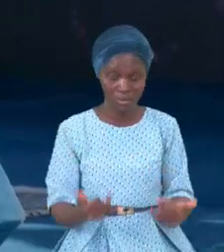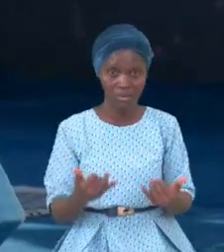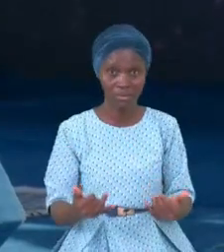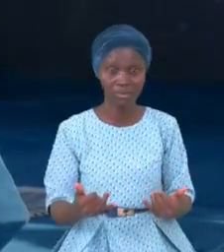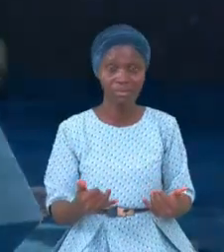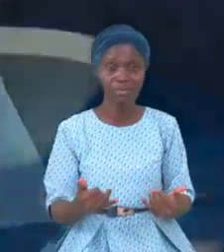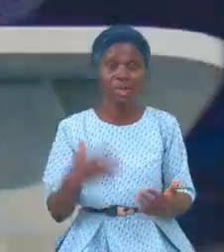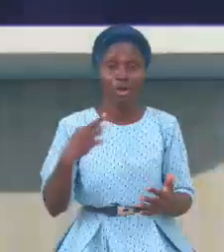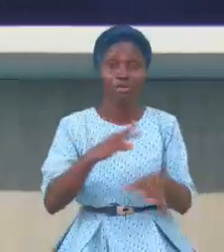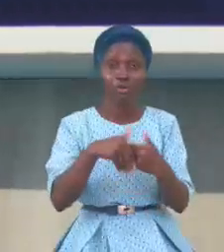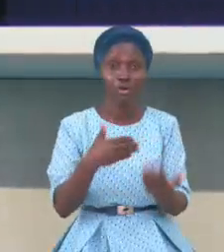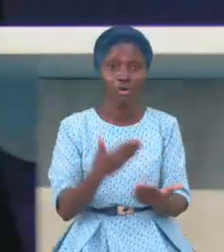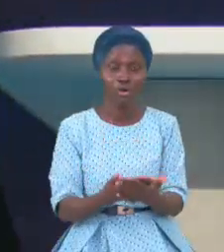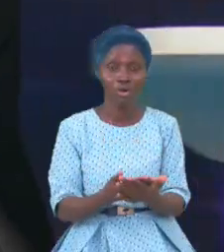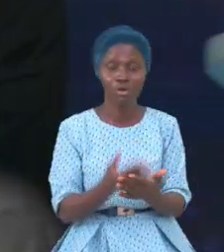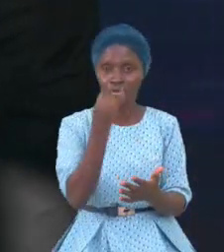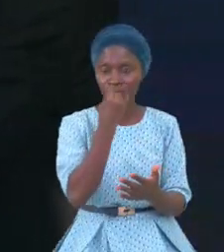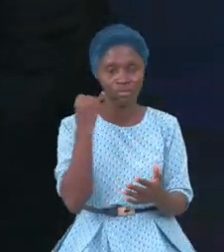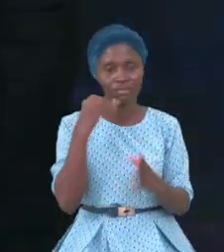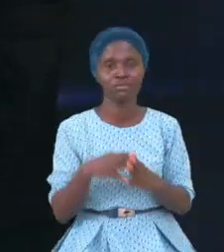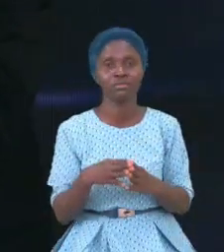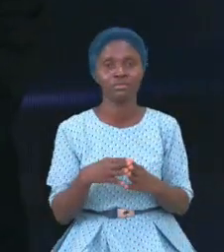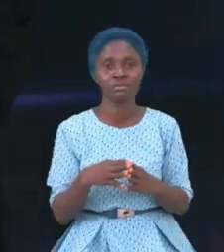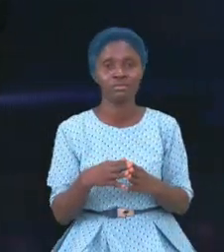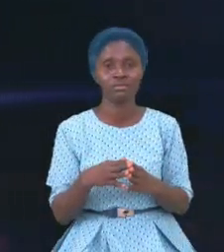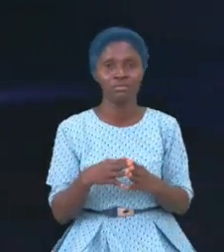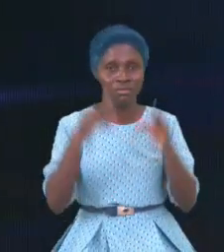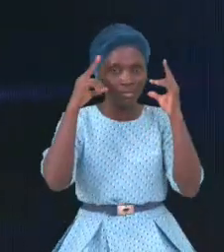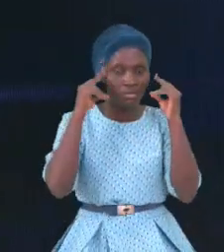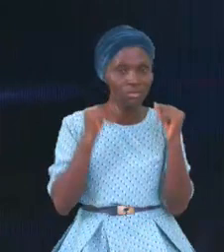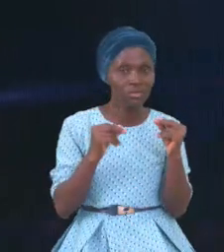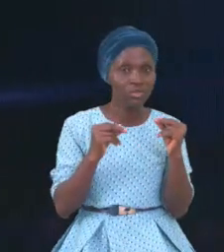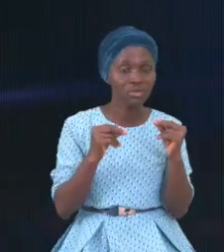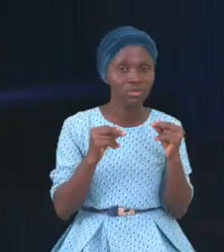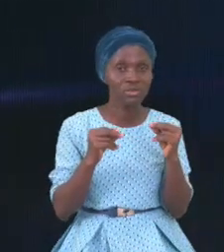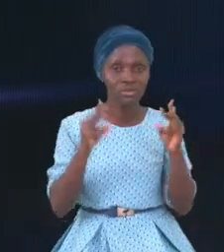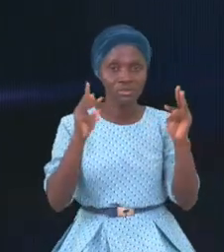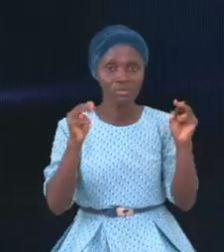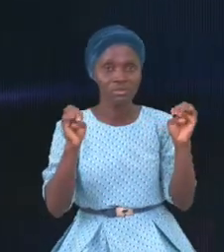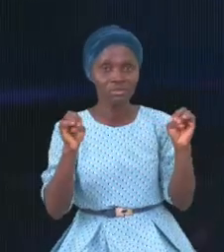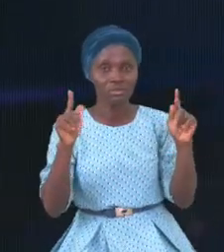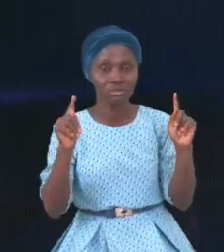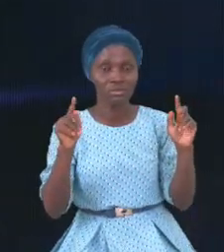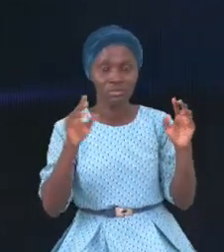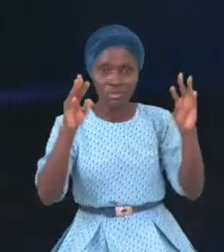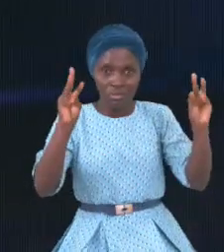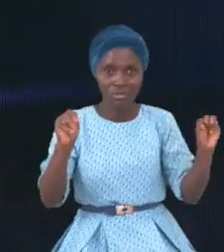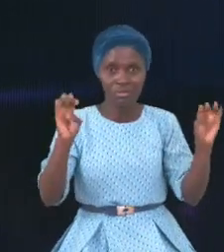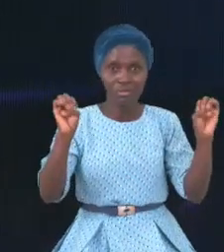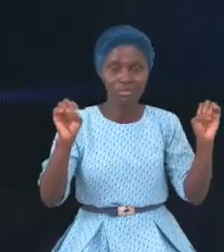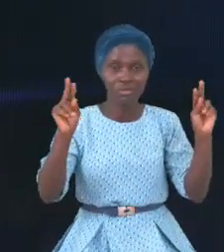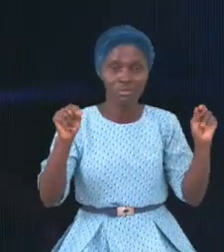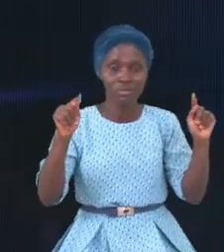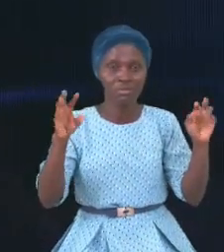Israel. Moses, master, mentor, minister, talk to me privately. Don't talk to me in